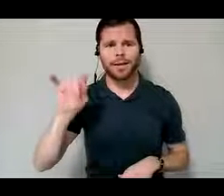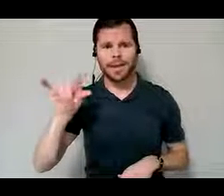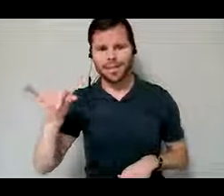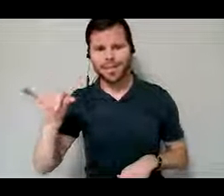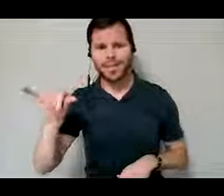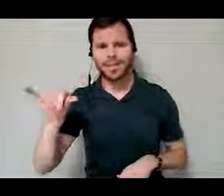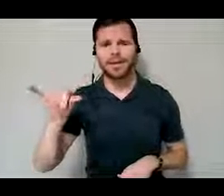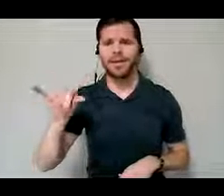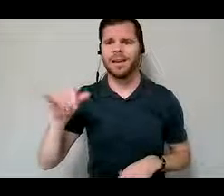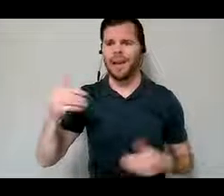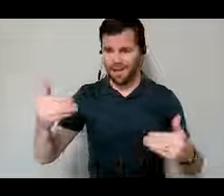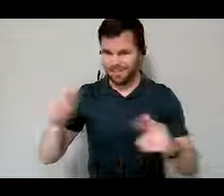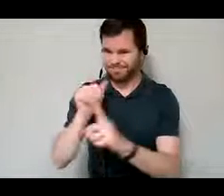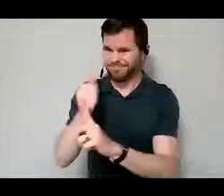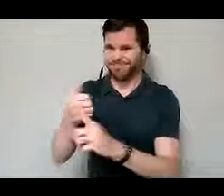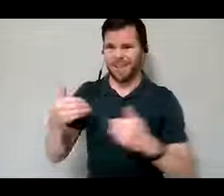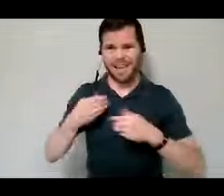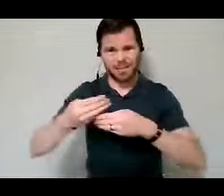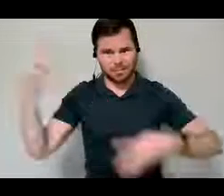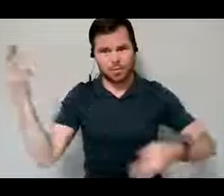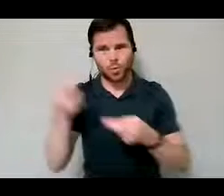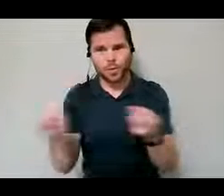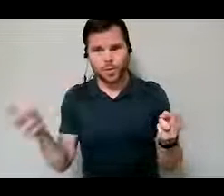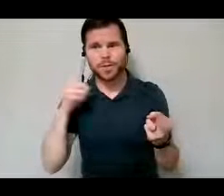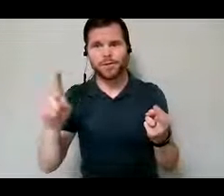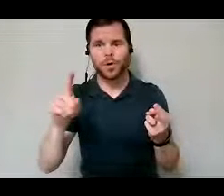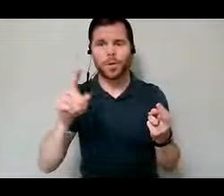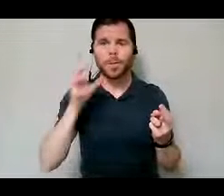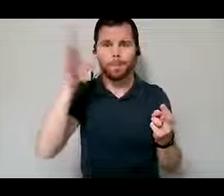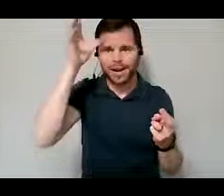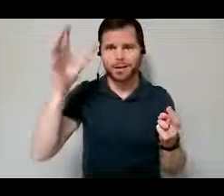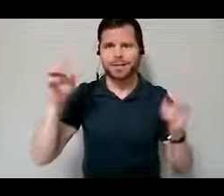for teachers and students. I particularly